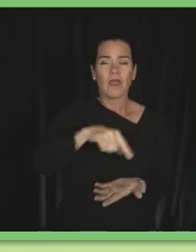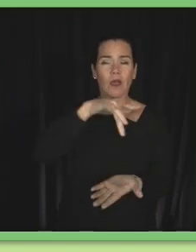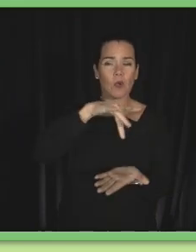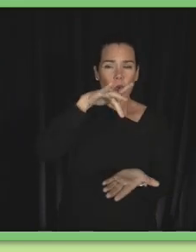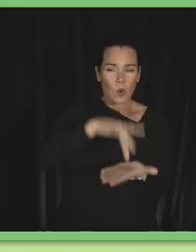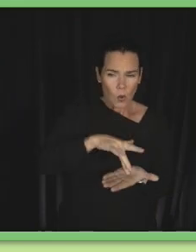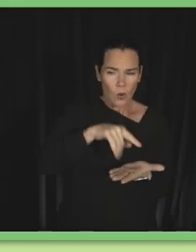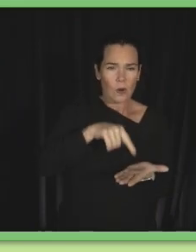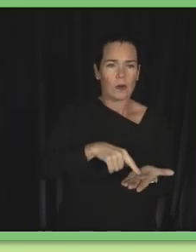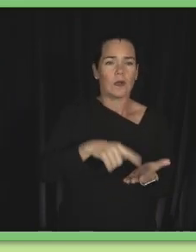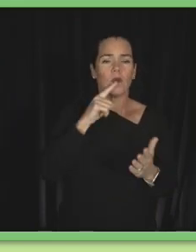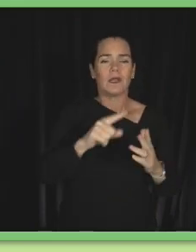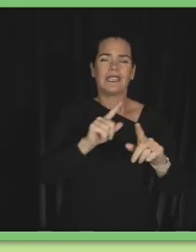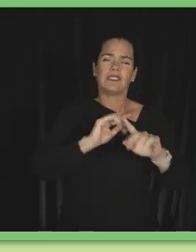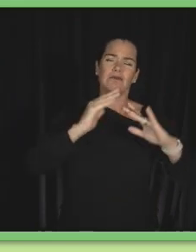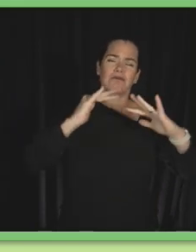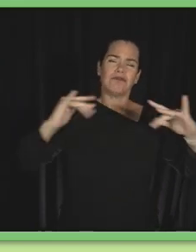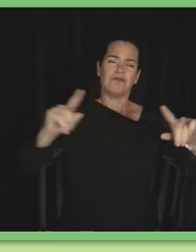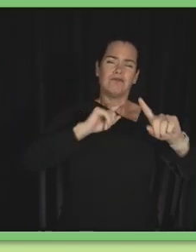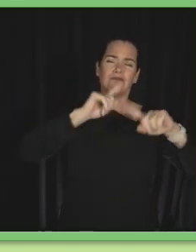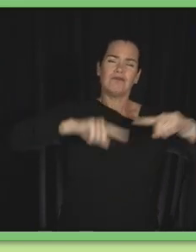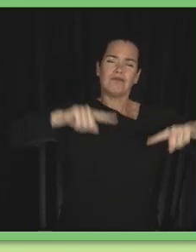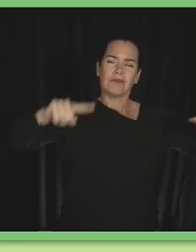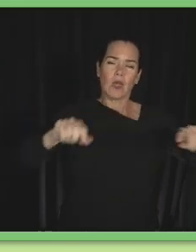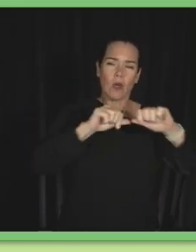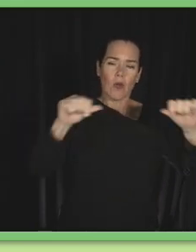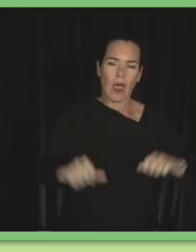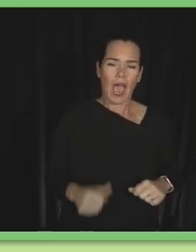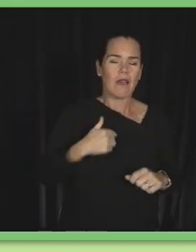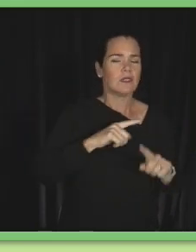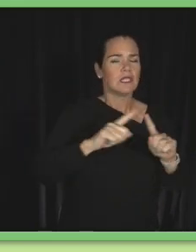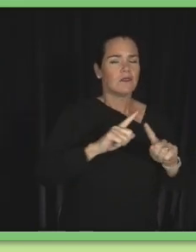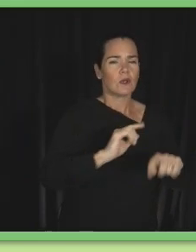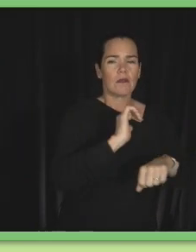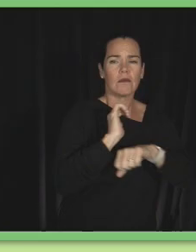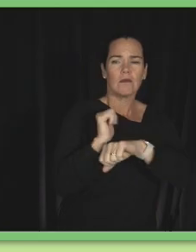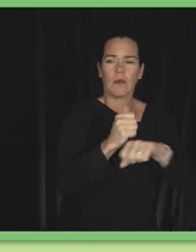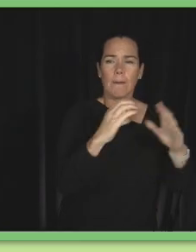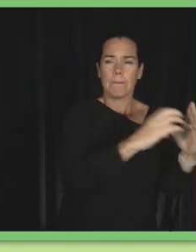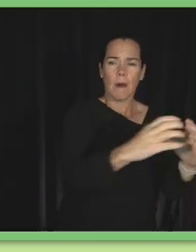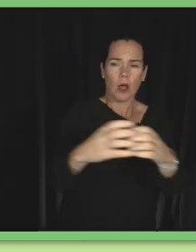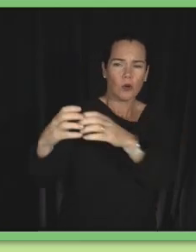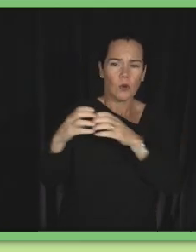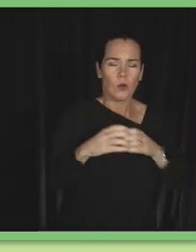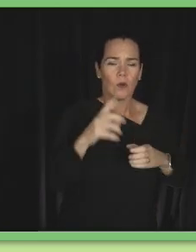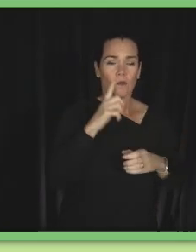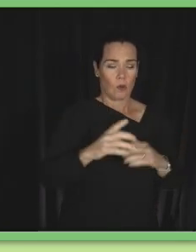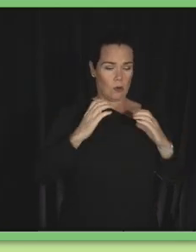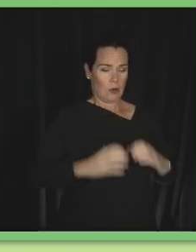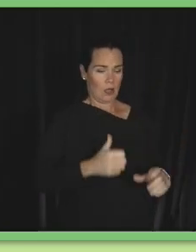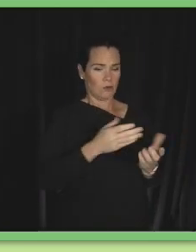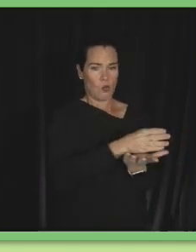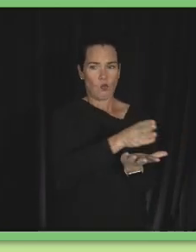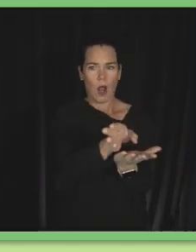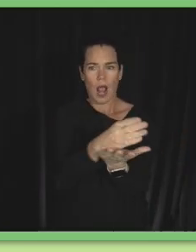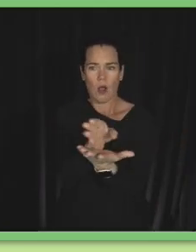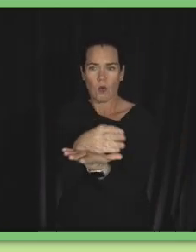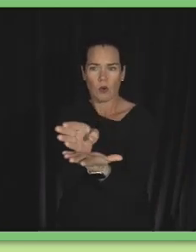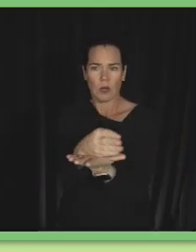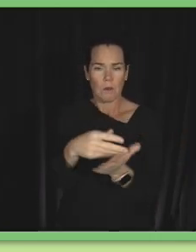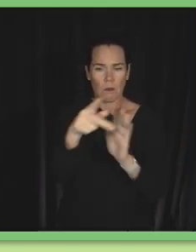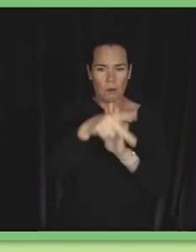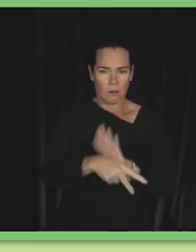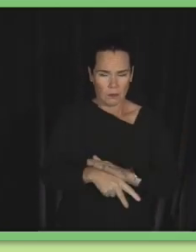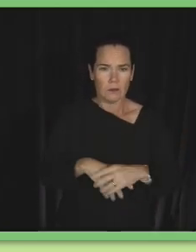fully extensible architecture with pluggable modules for customer routing policies, preview,